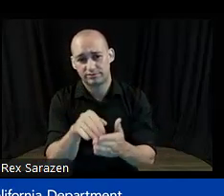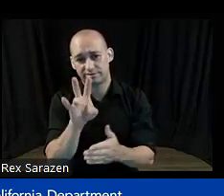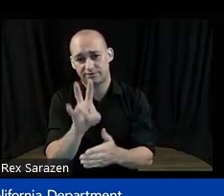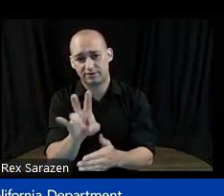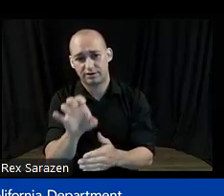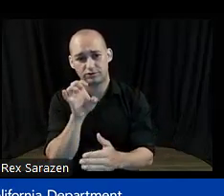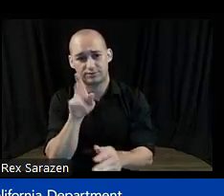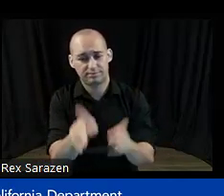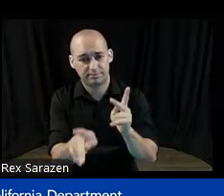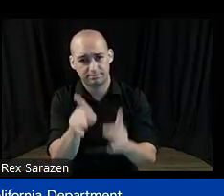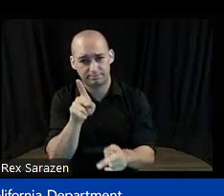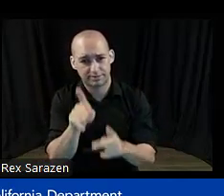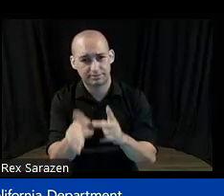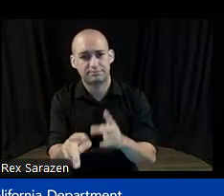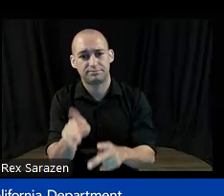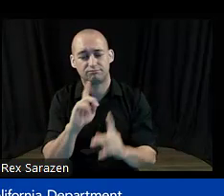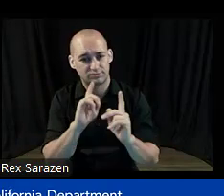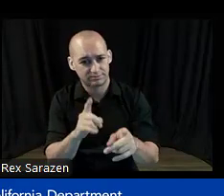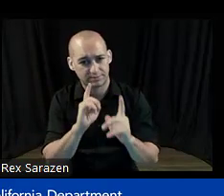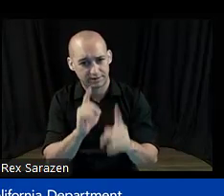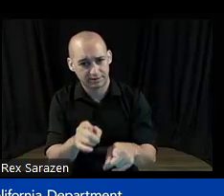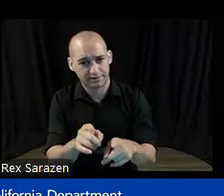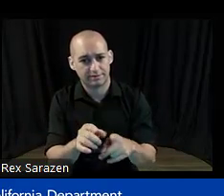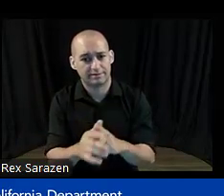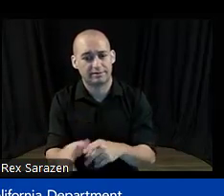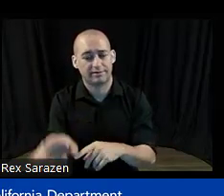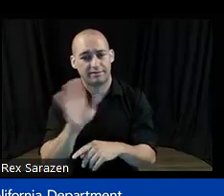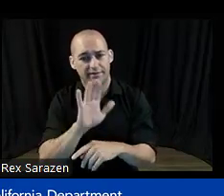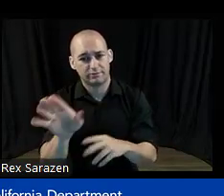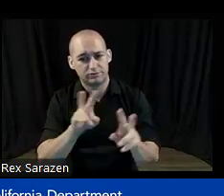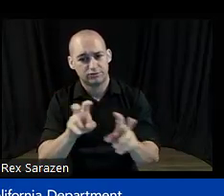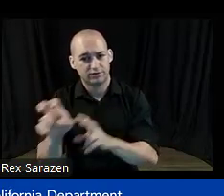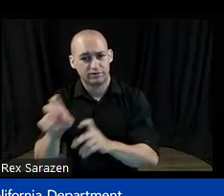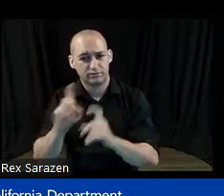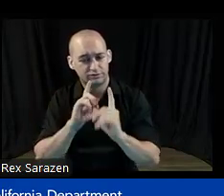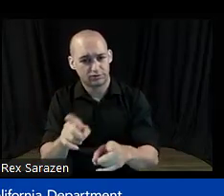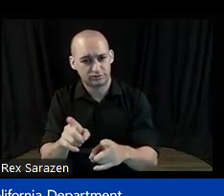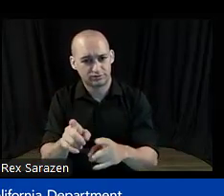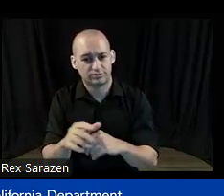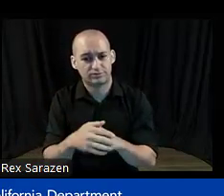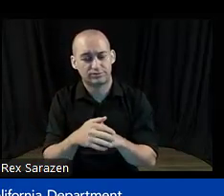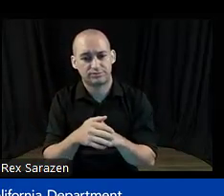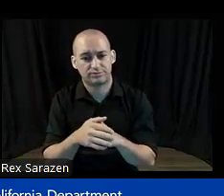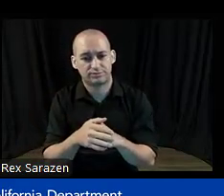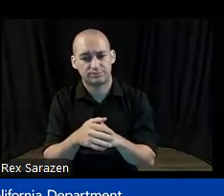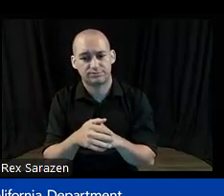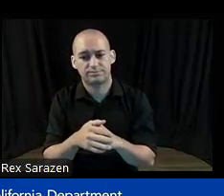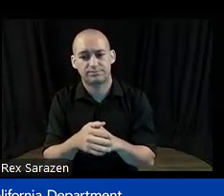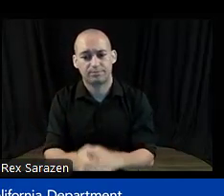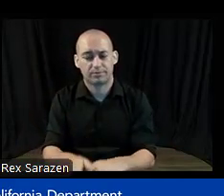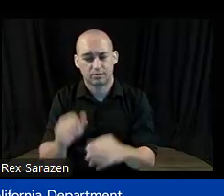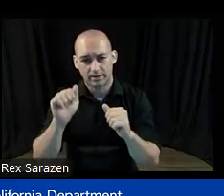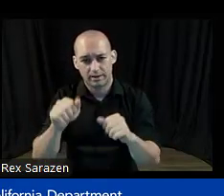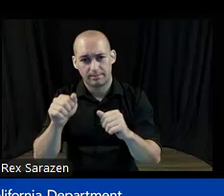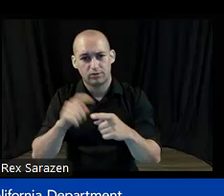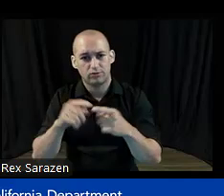the time to respond and submit their survey results. We're really pleased with that result, and we'll be able to release our